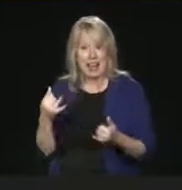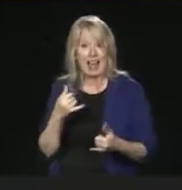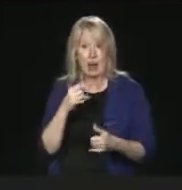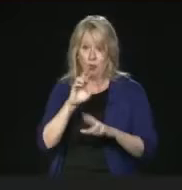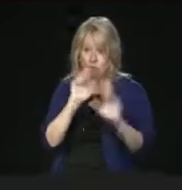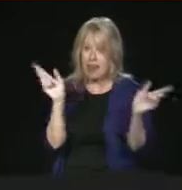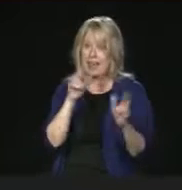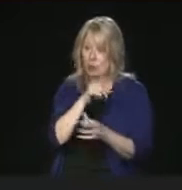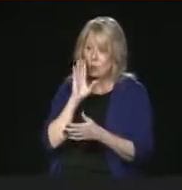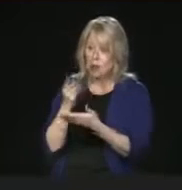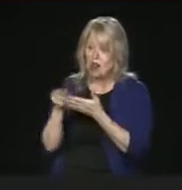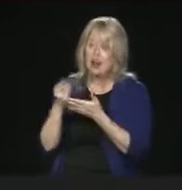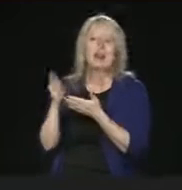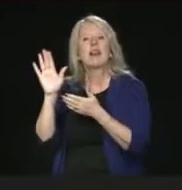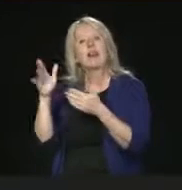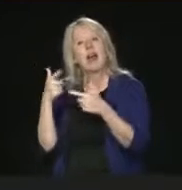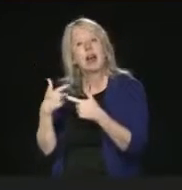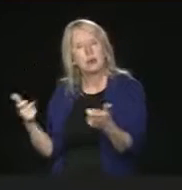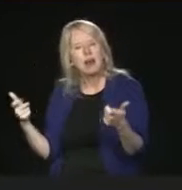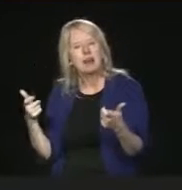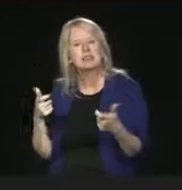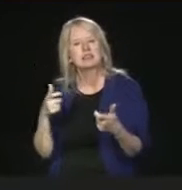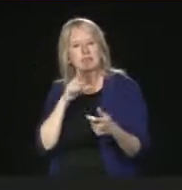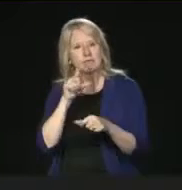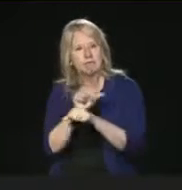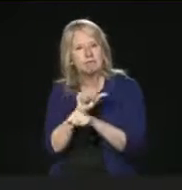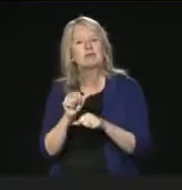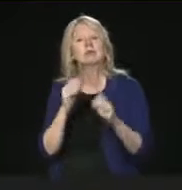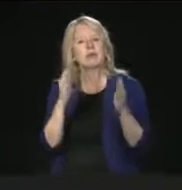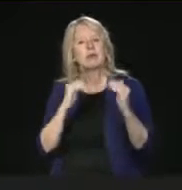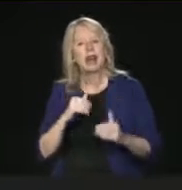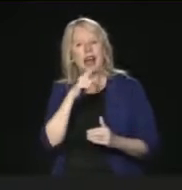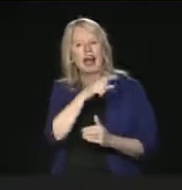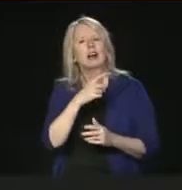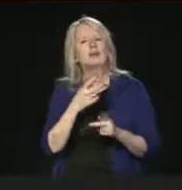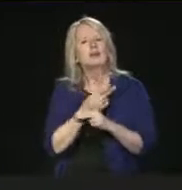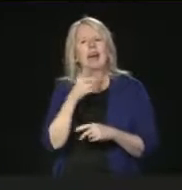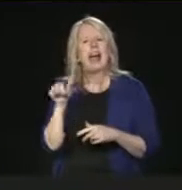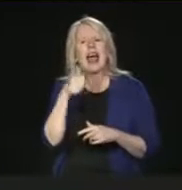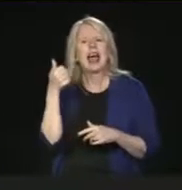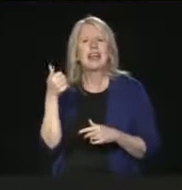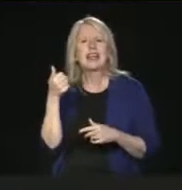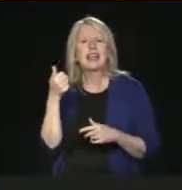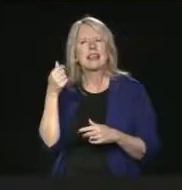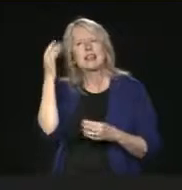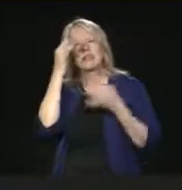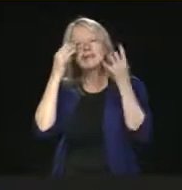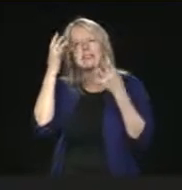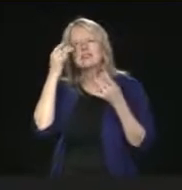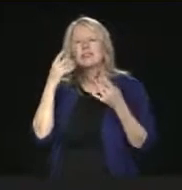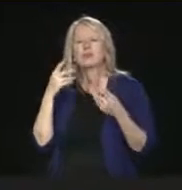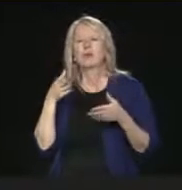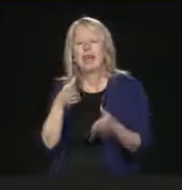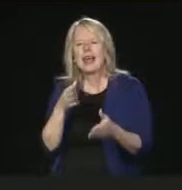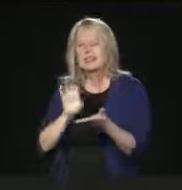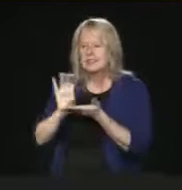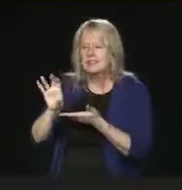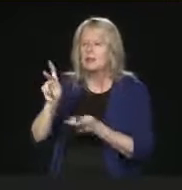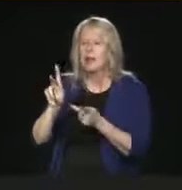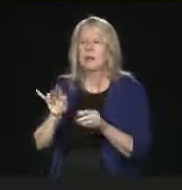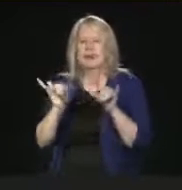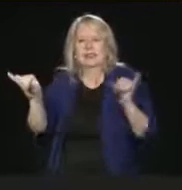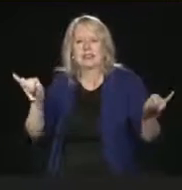their products purchased? And two, are you considering any incentives to keep people home? We are looking at ways of ensuring that